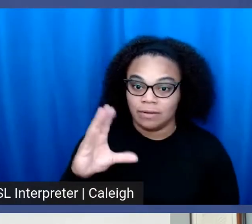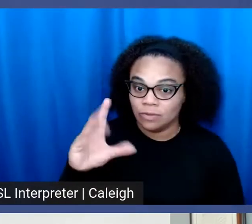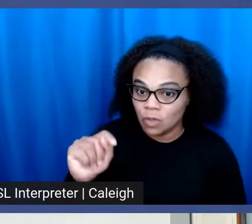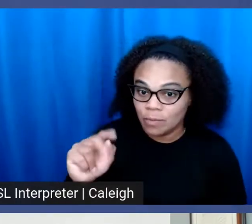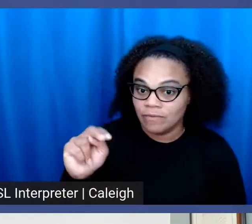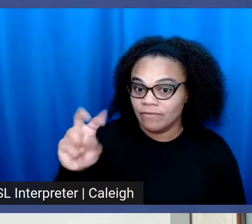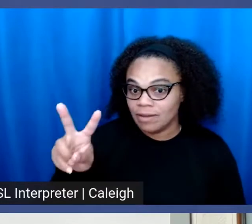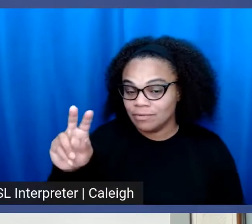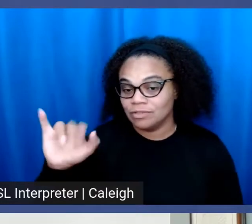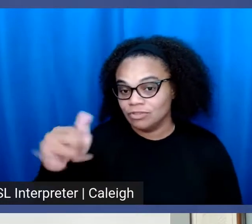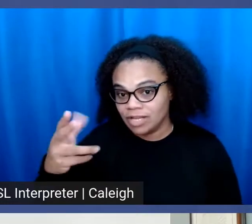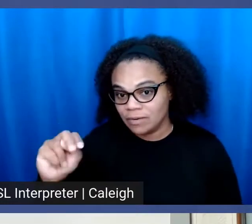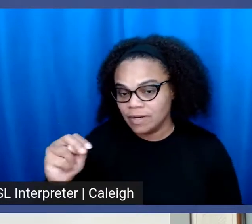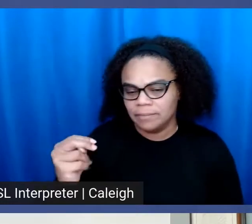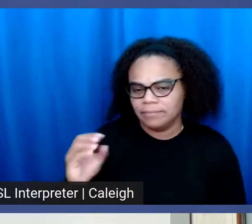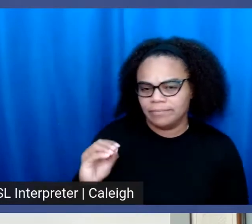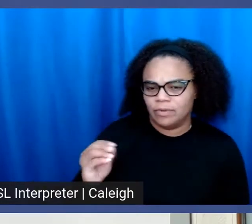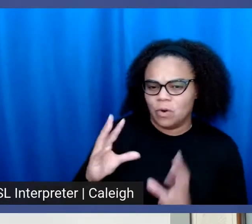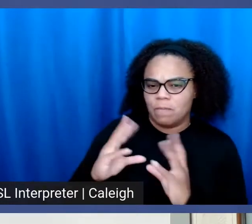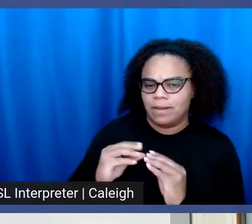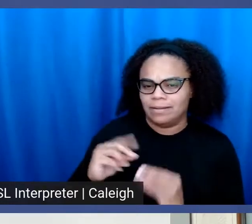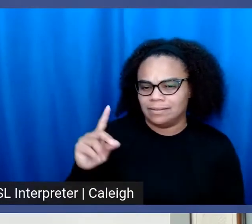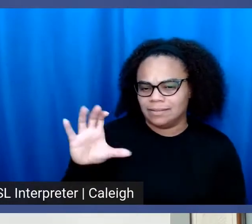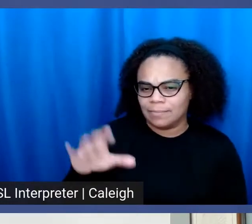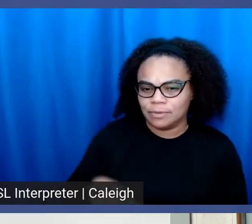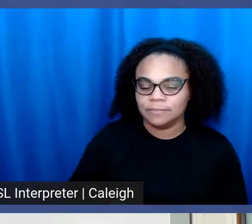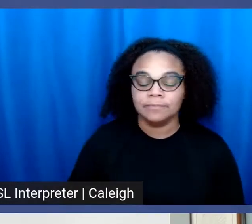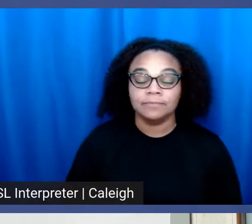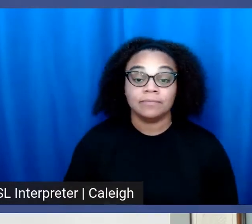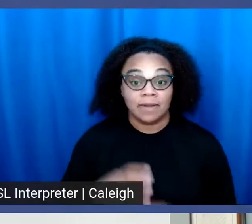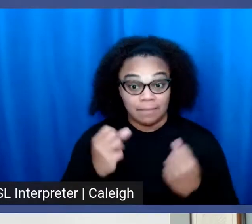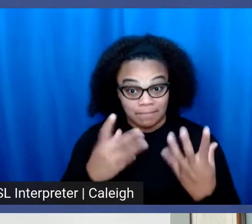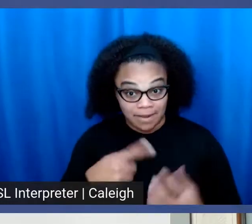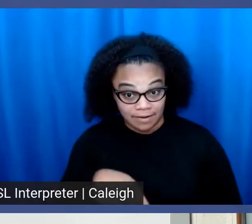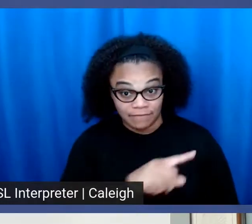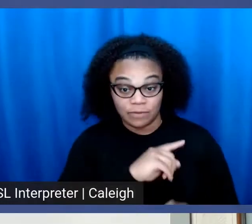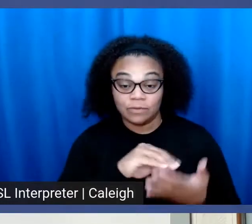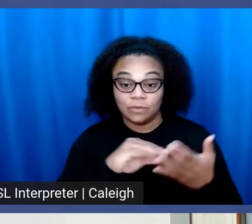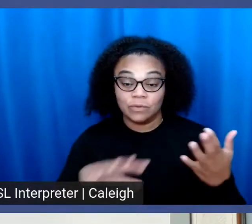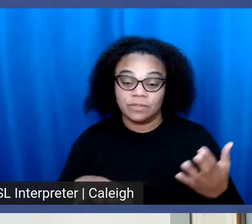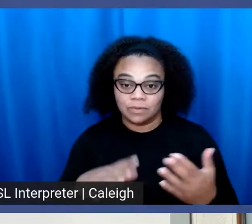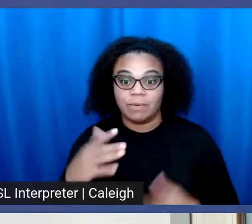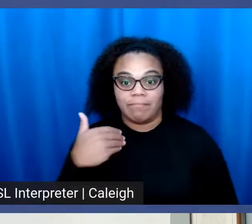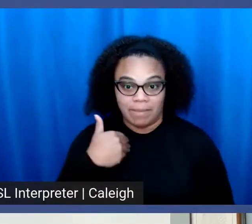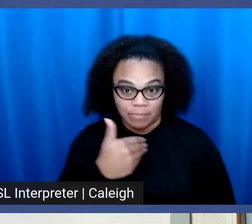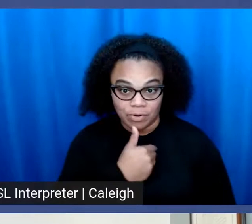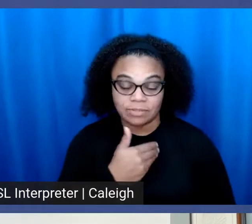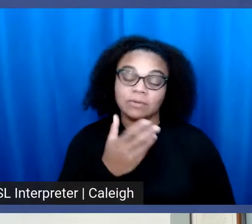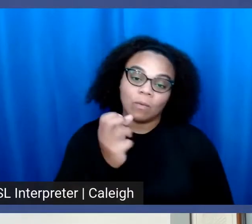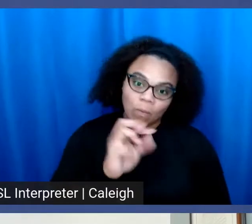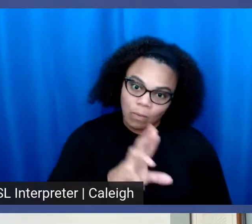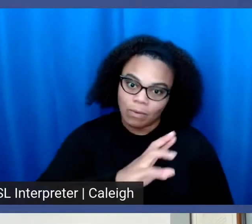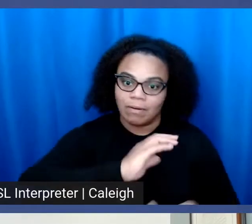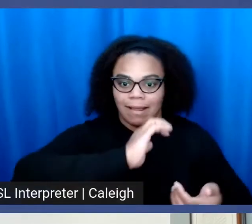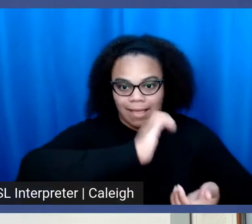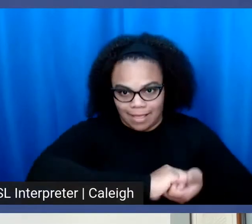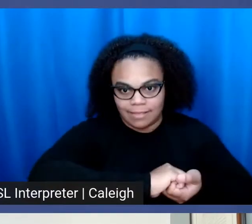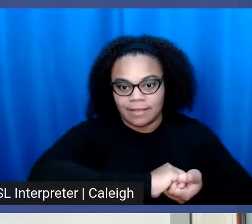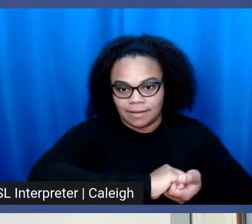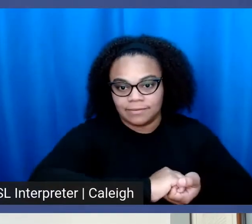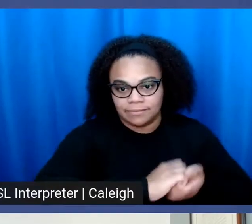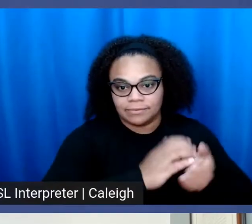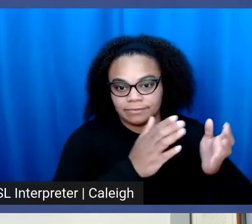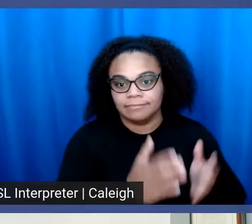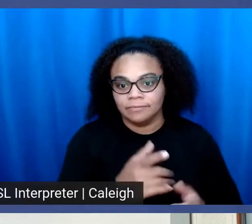was no meeting in December. Many of them were members or allies of the students who belong to